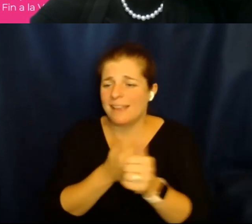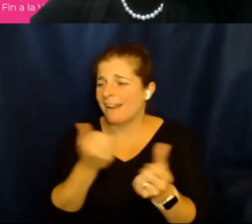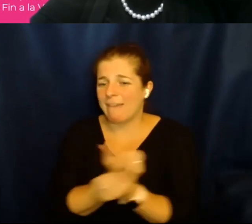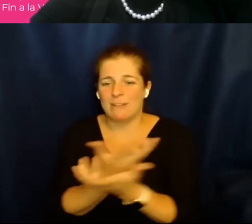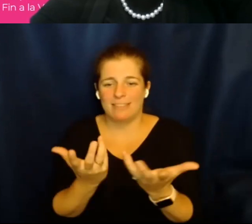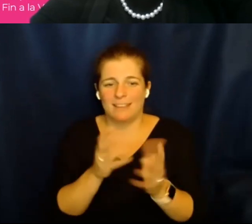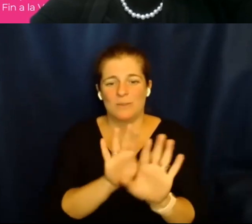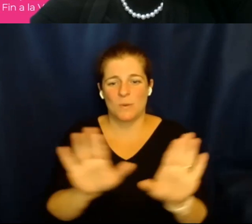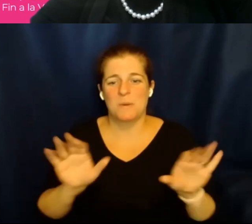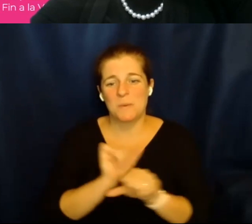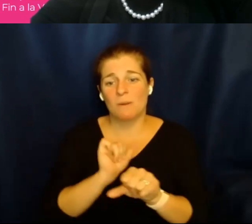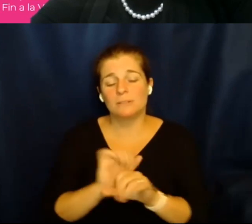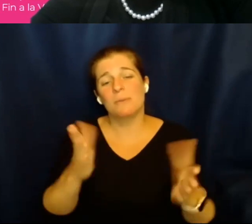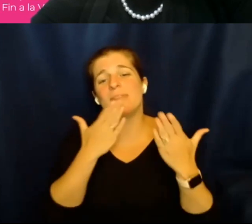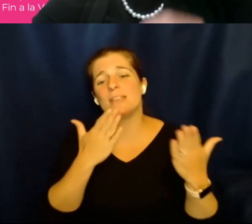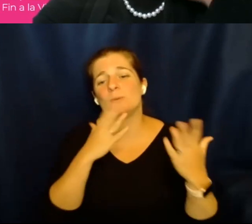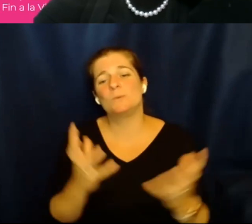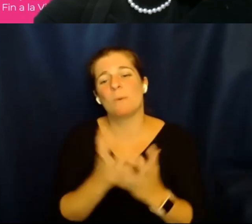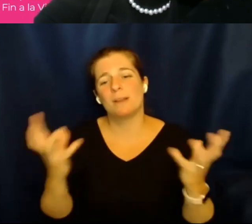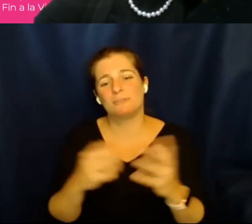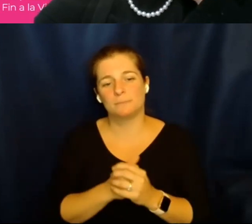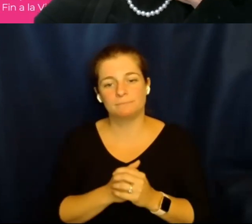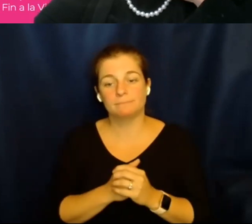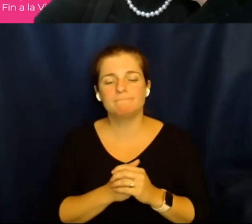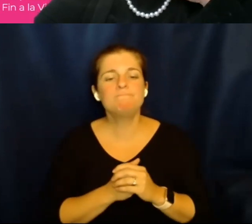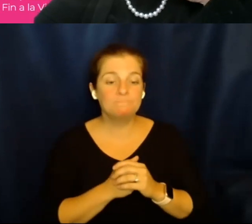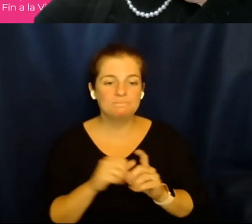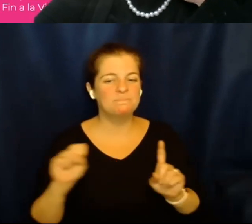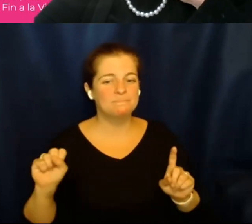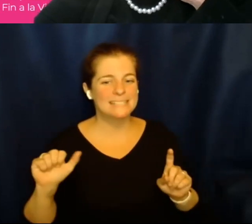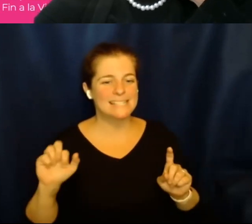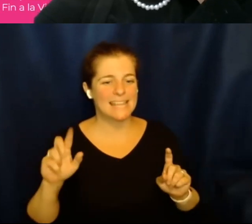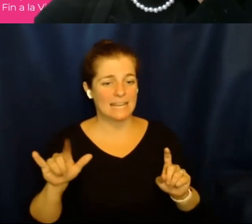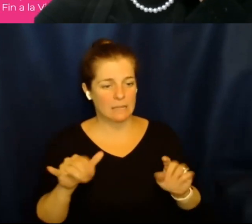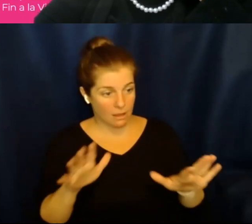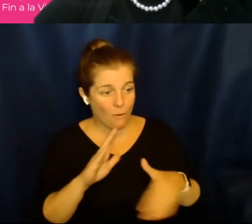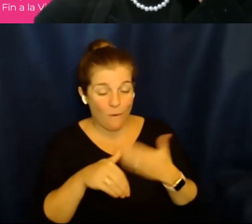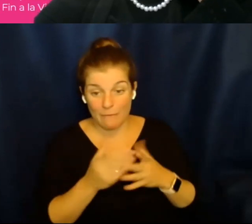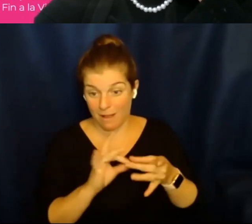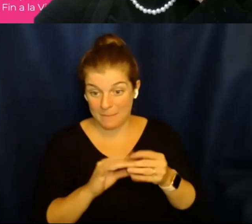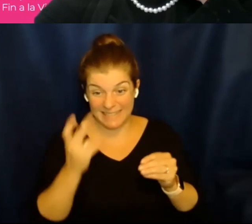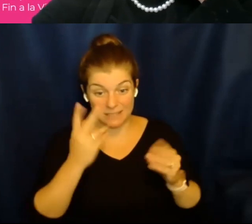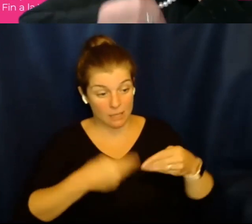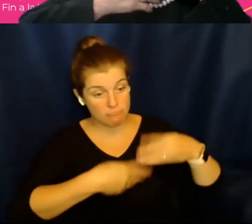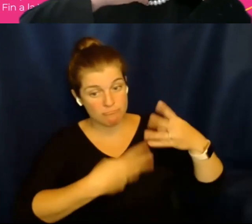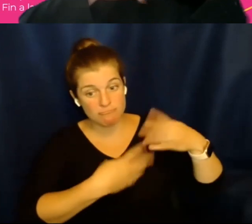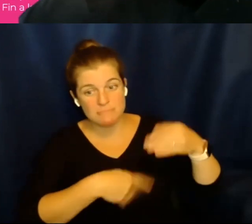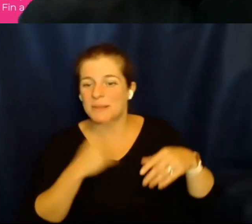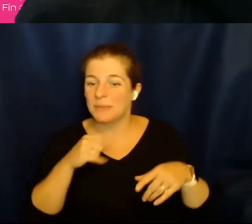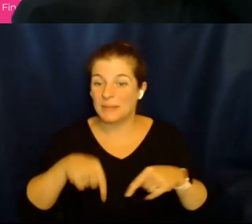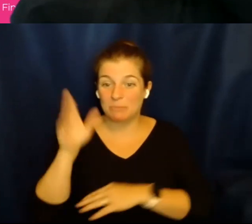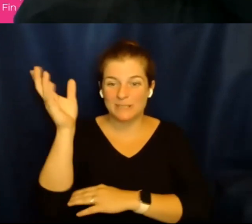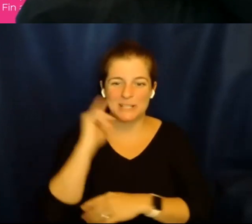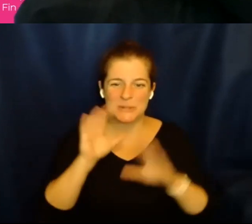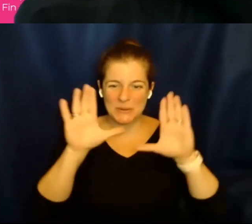Thank you. Thank you for that. All the comments here are that this was a great, great presentation that you did.